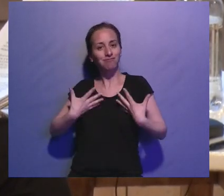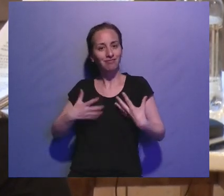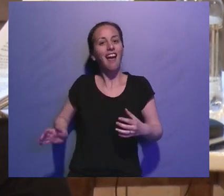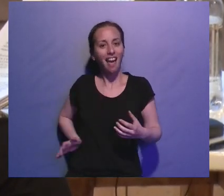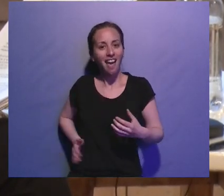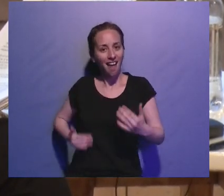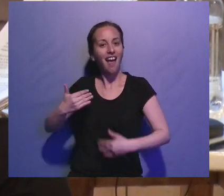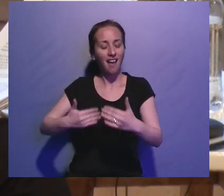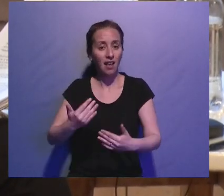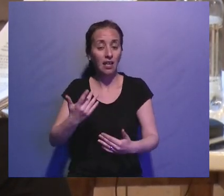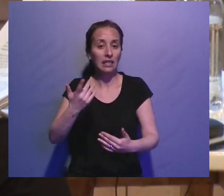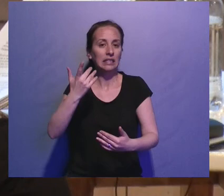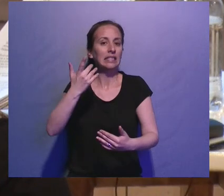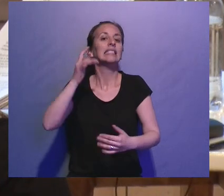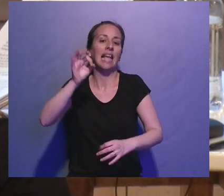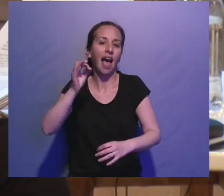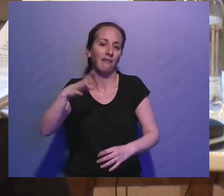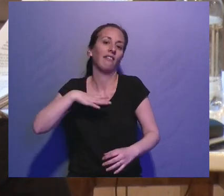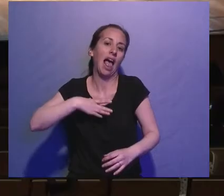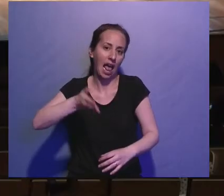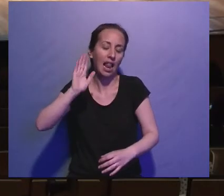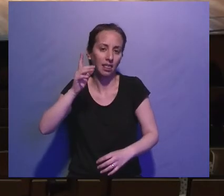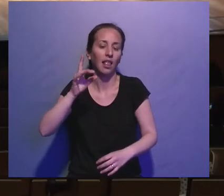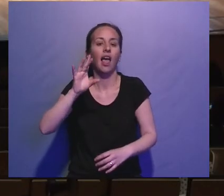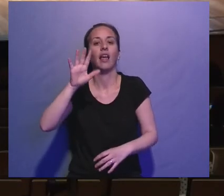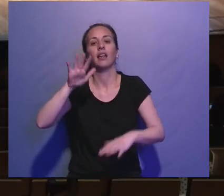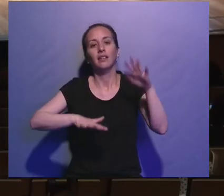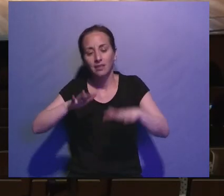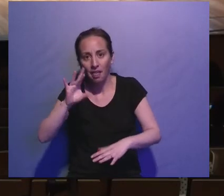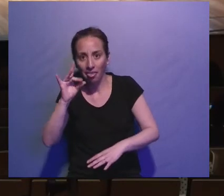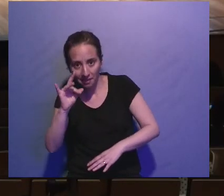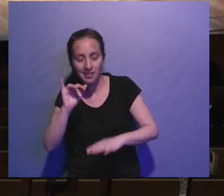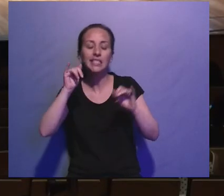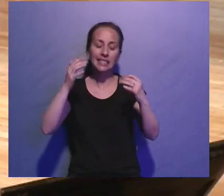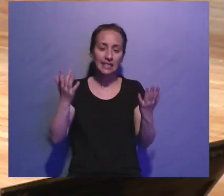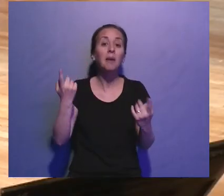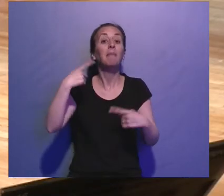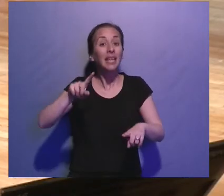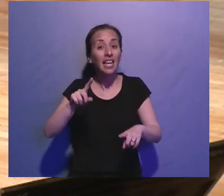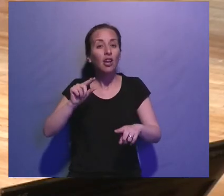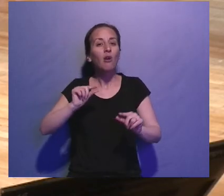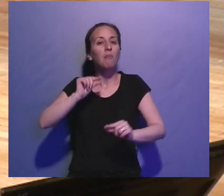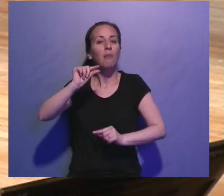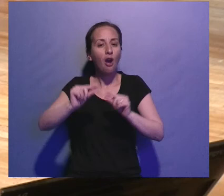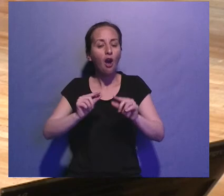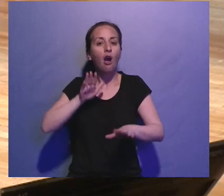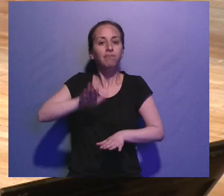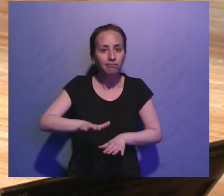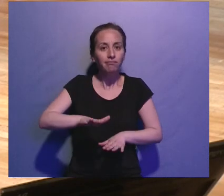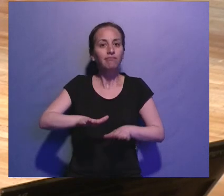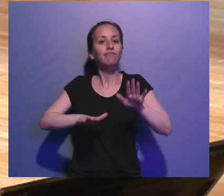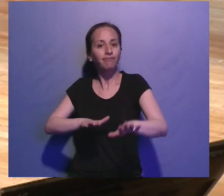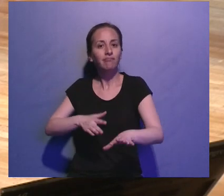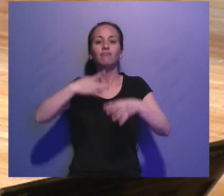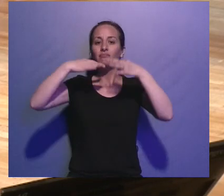invites us to get carried away. Although we know that we have a long way to go, sometimes it will be a difficult road. The